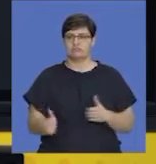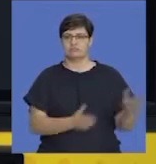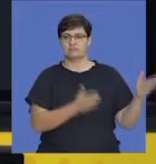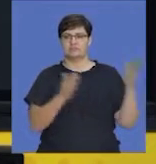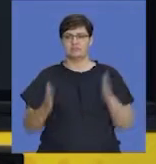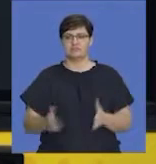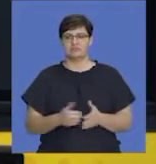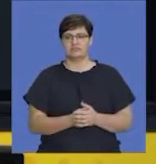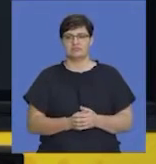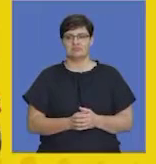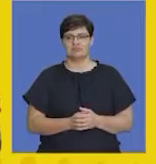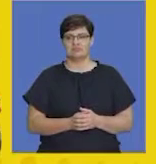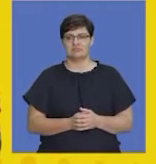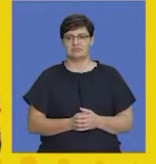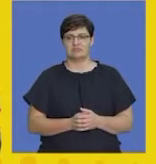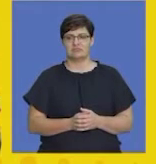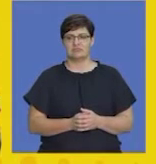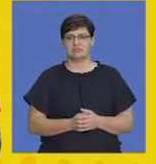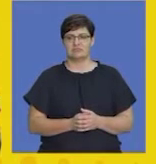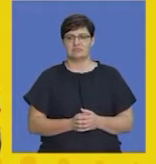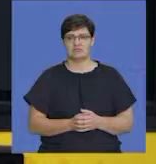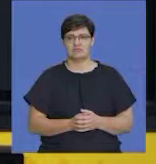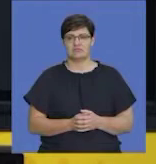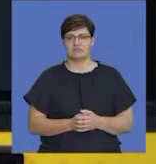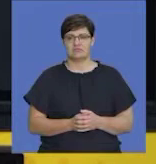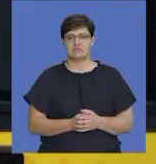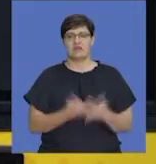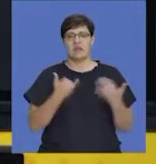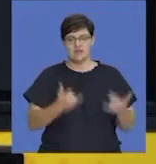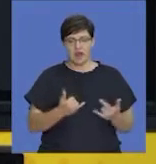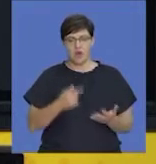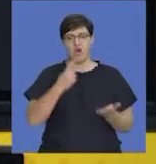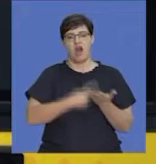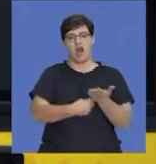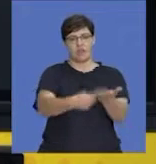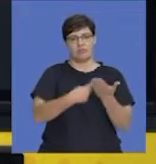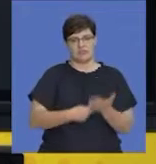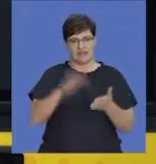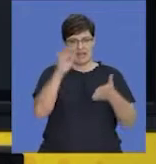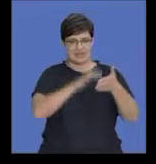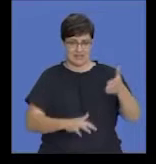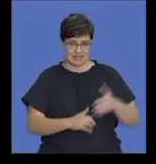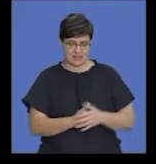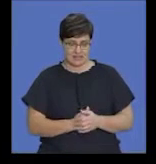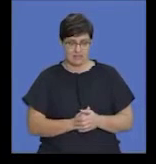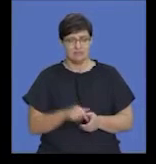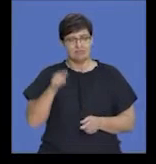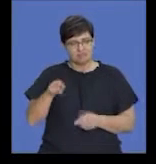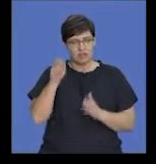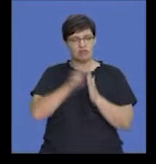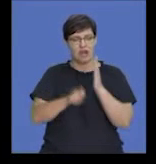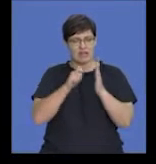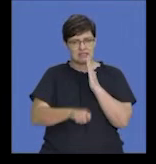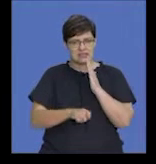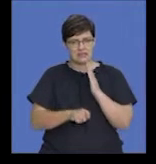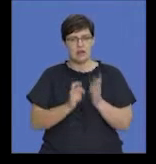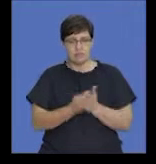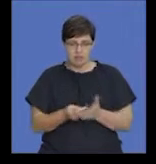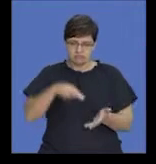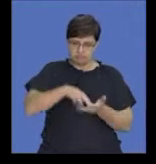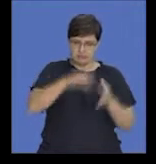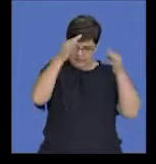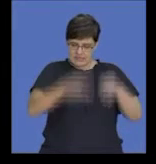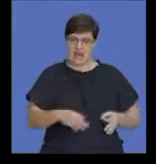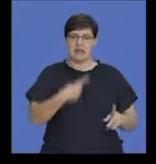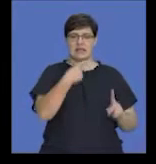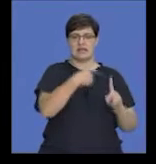type. Now we're looking at the argumentative essay. So this is a piece of writing that takes a stance. Now this is